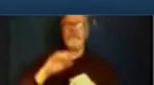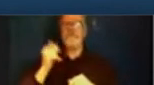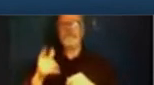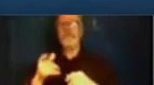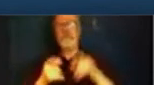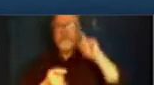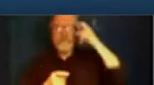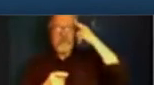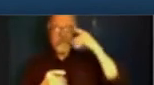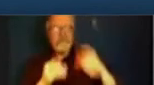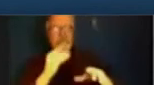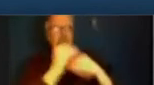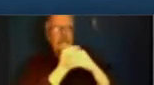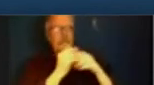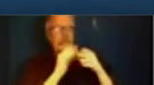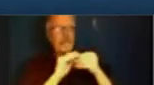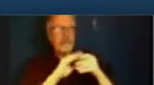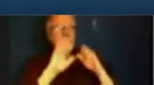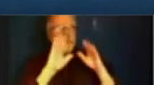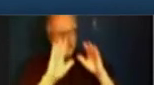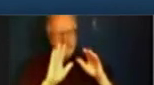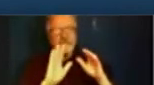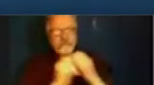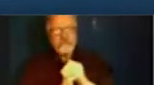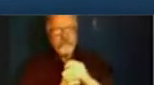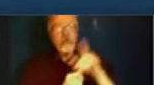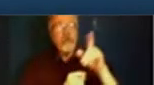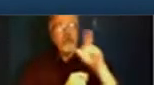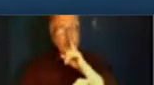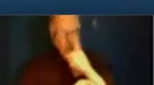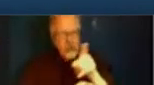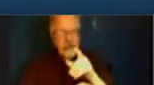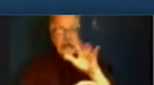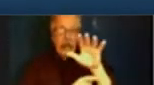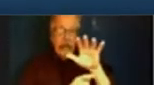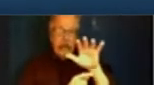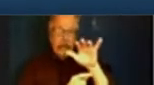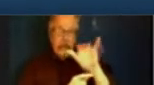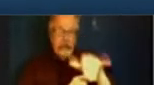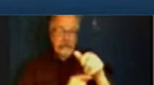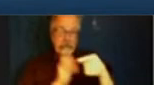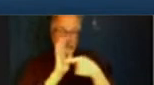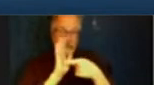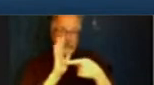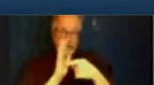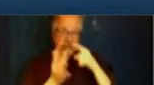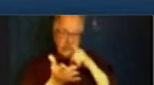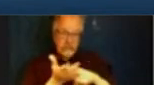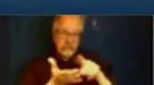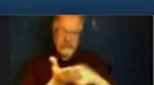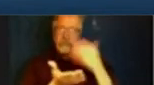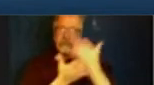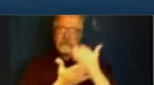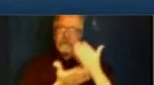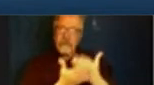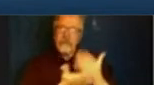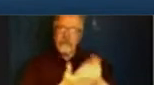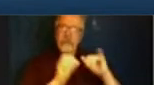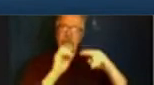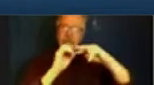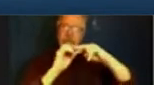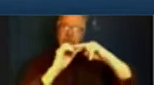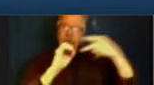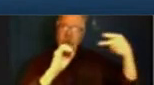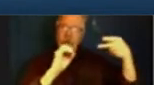it is true that the evidence is strongly suggestive that Omicron is a less less frequent fatalities associated